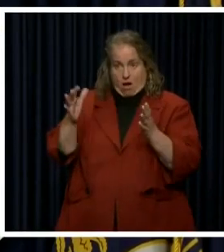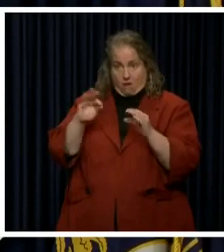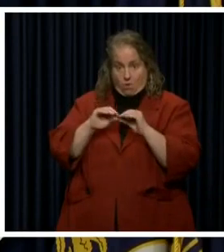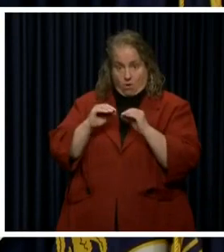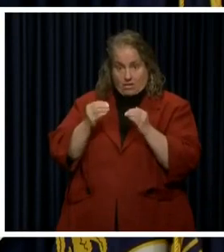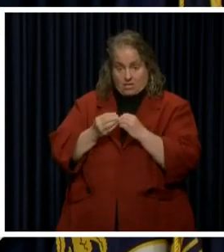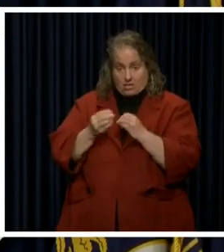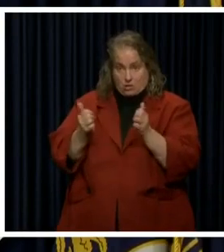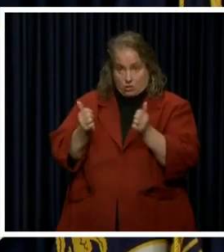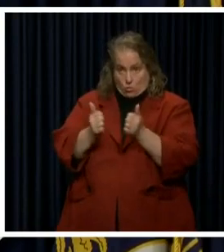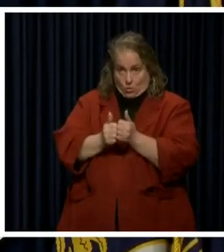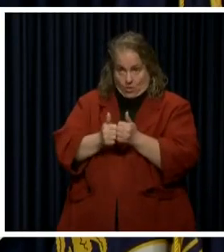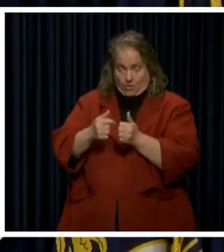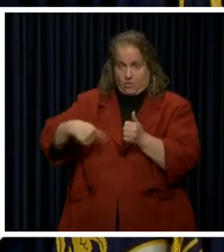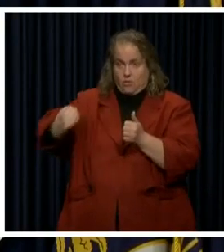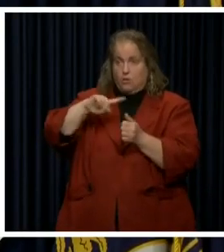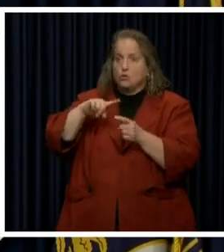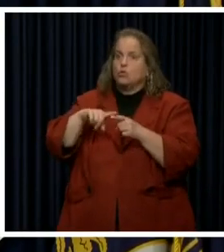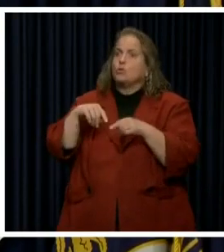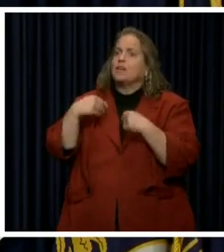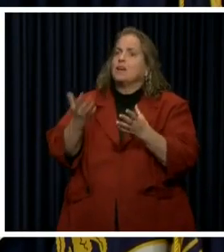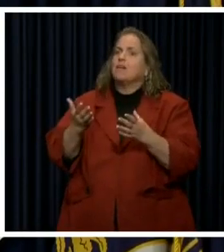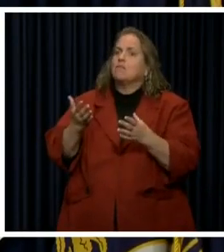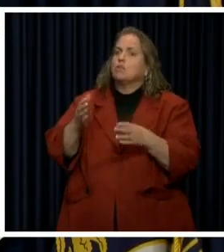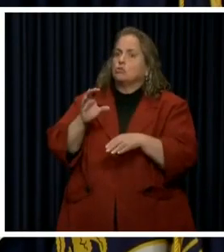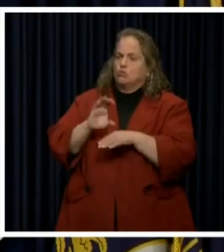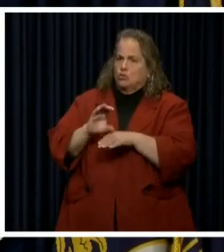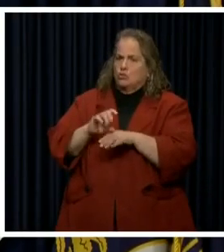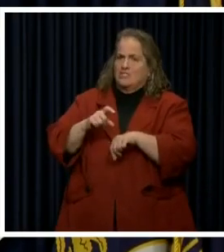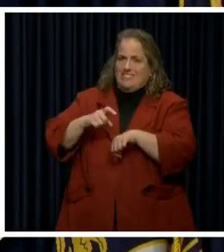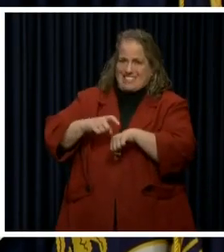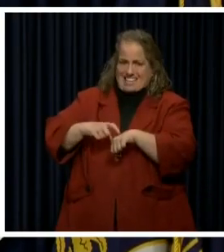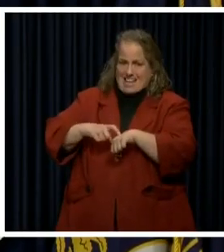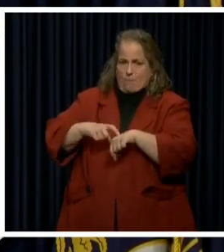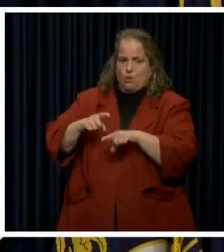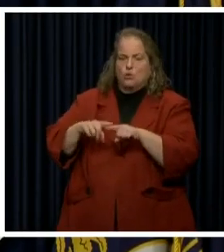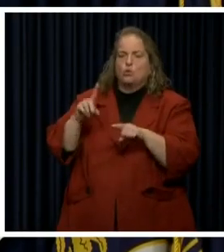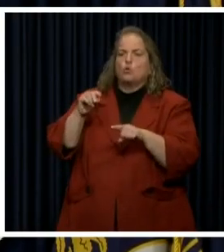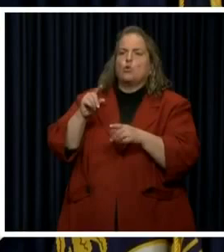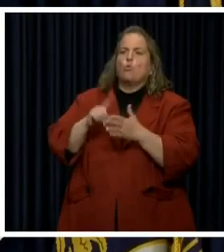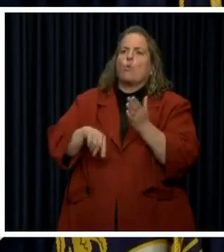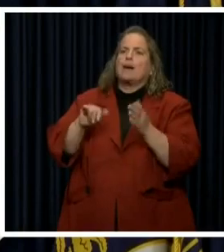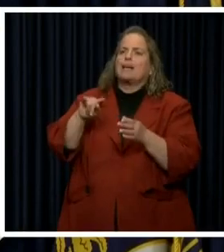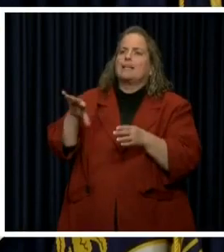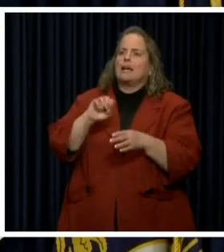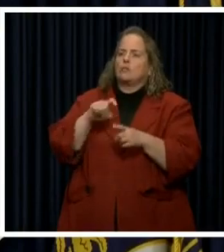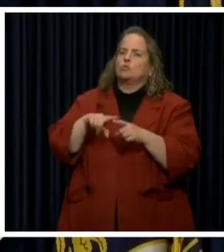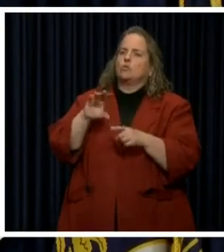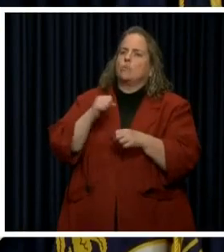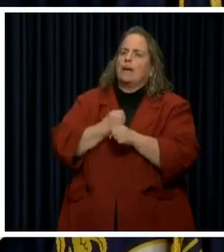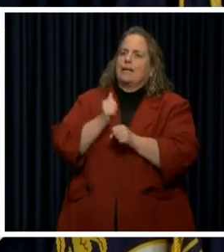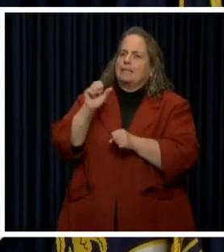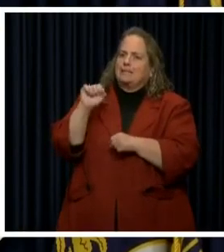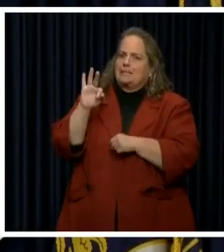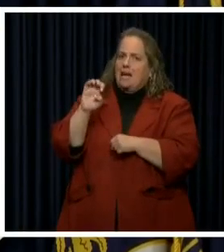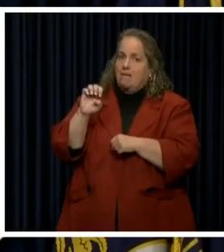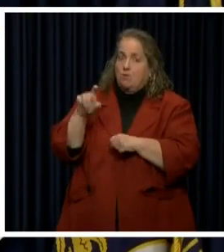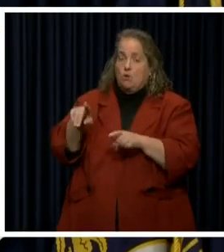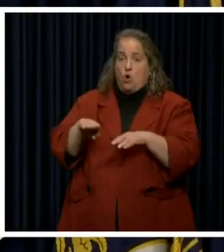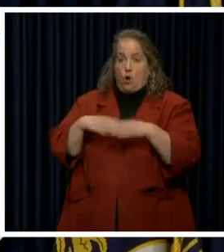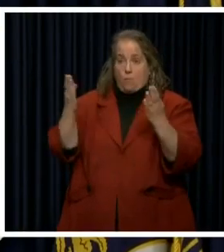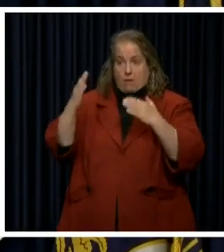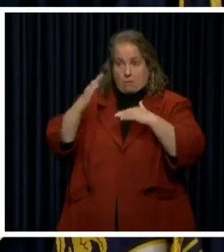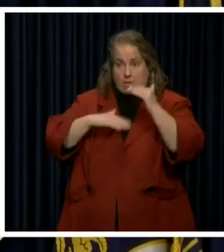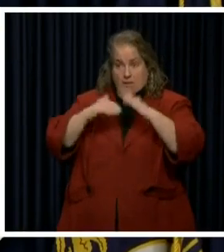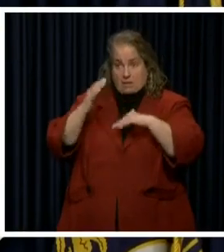organizations to give congregations the time to do what it takes to make it safe. Simply opening a building and